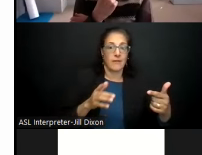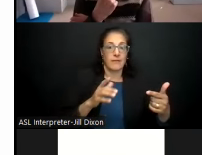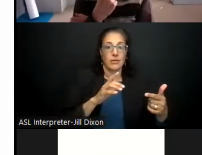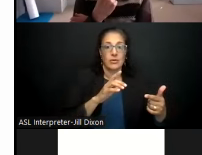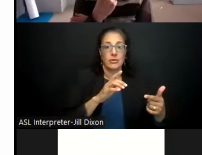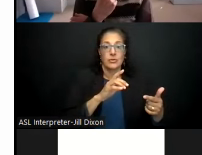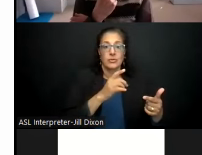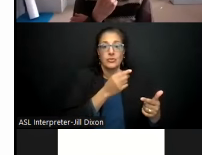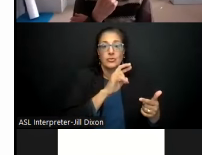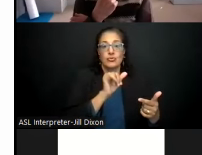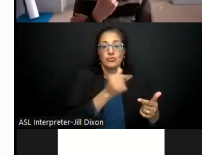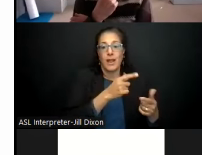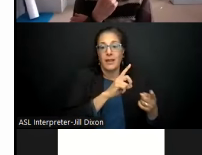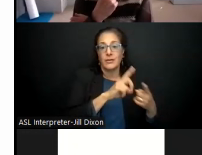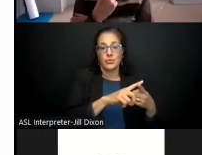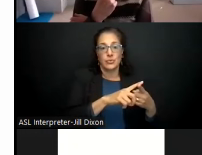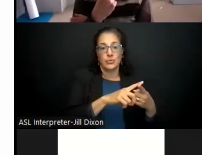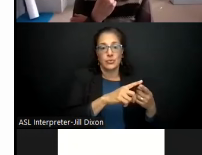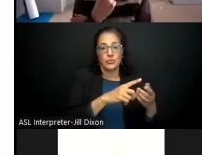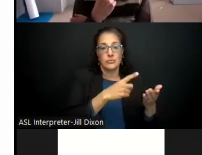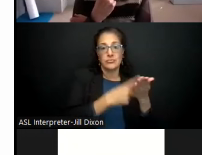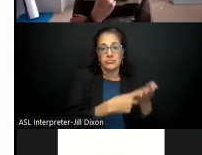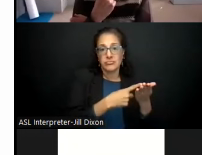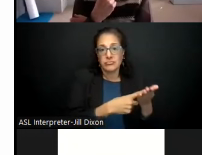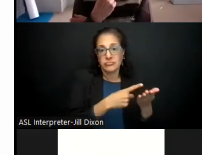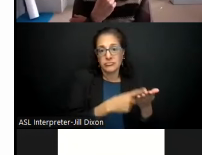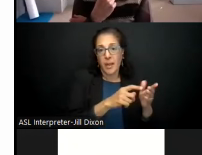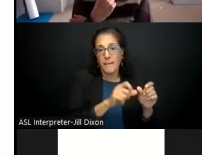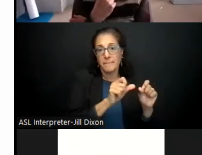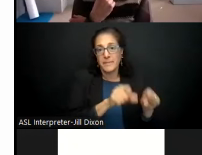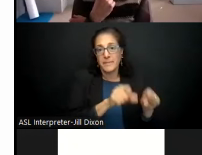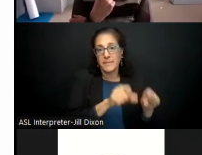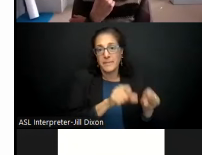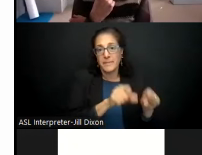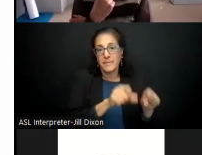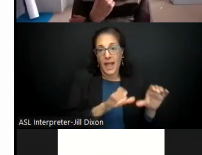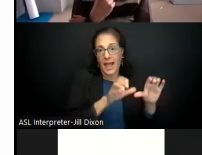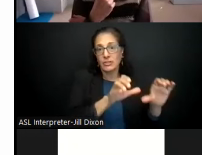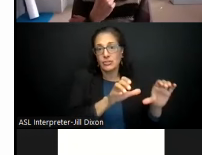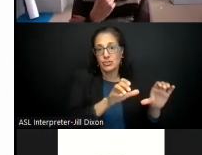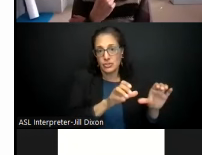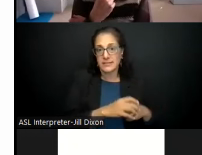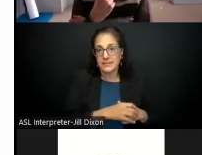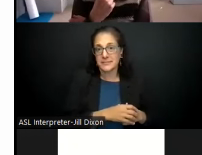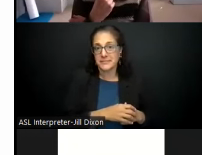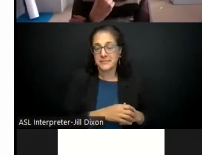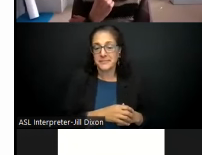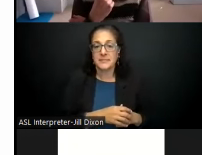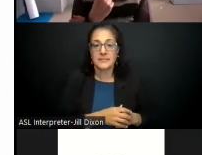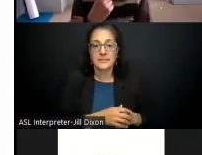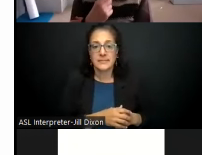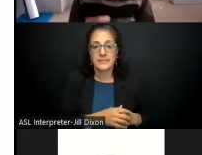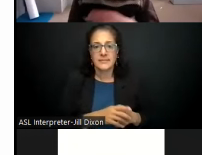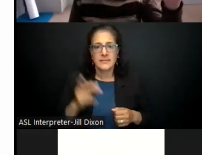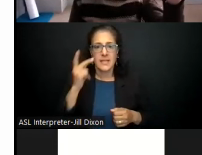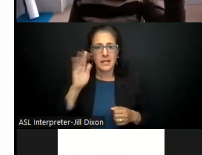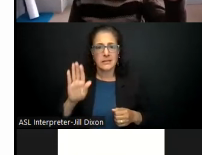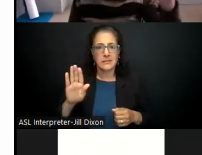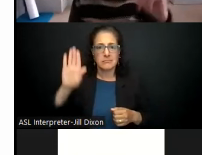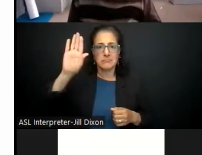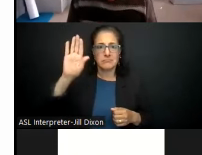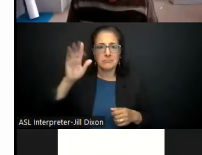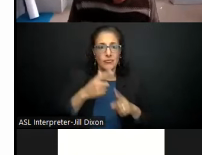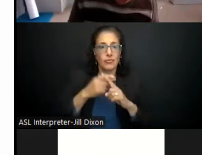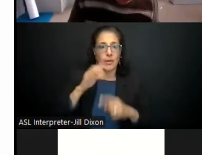to run through our potential actions. I see a hand from